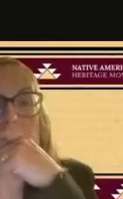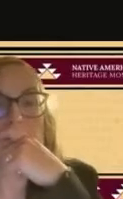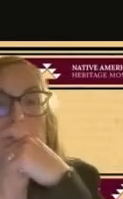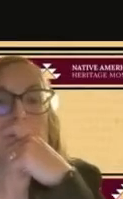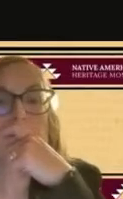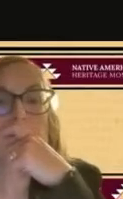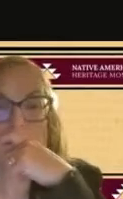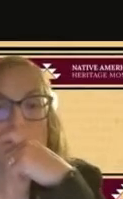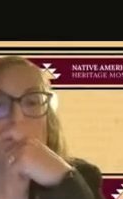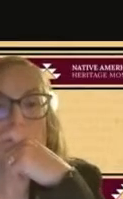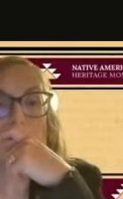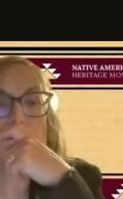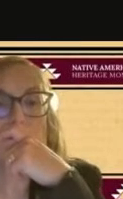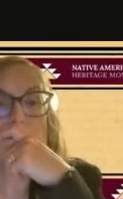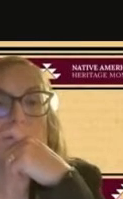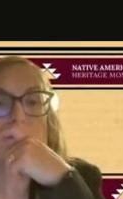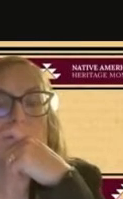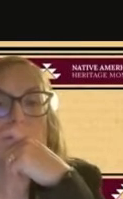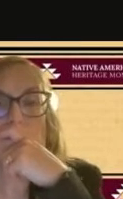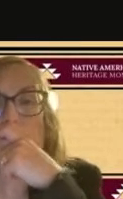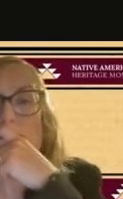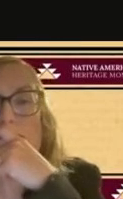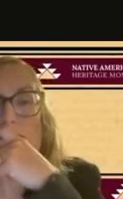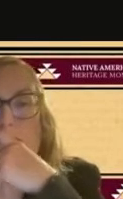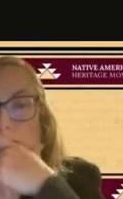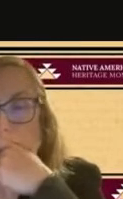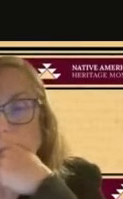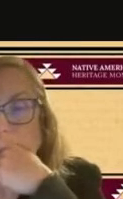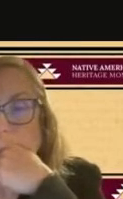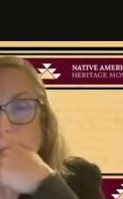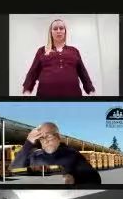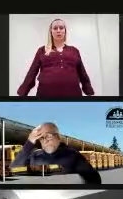Can we open addendum A, please?